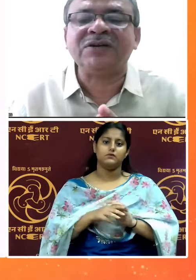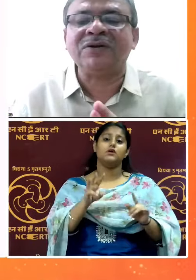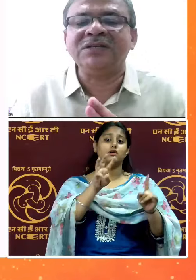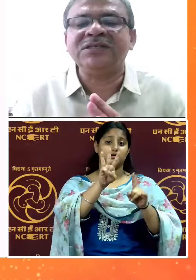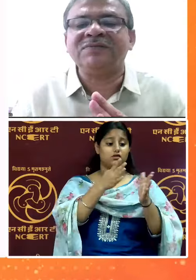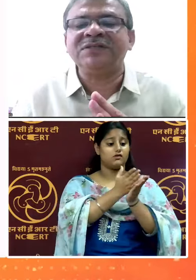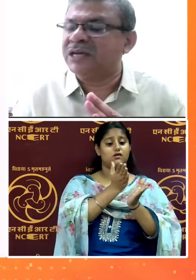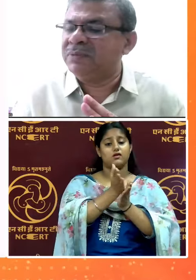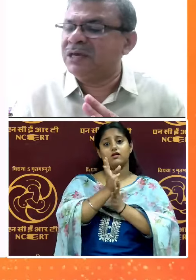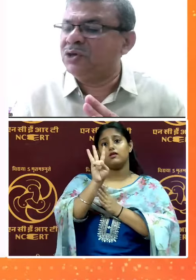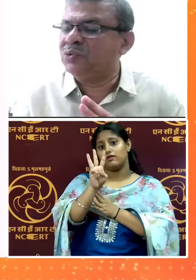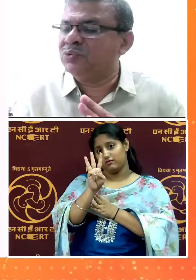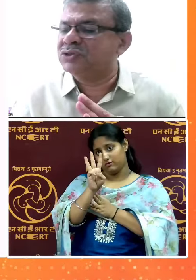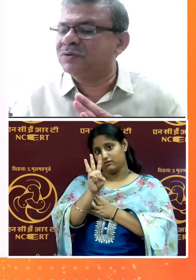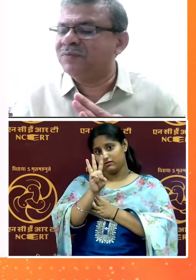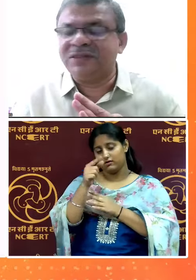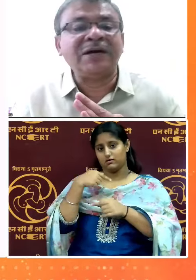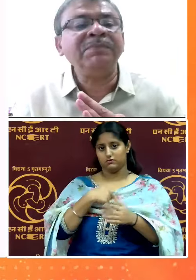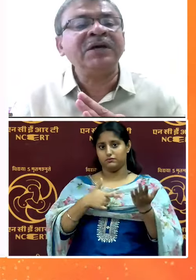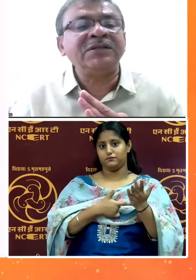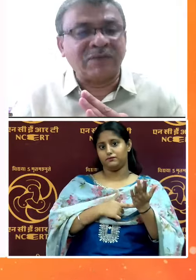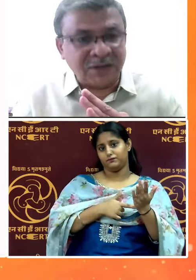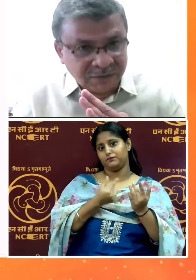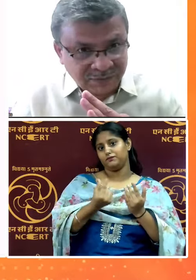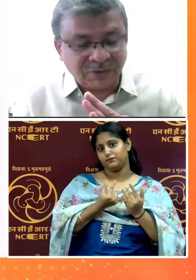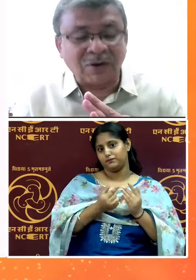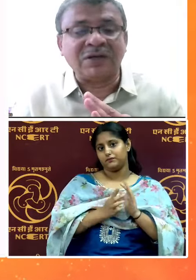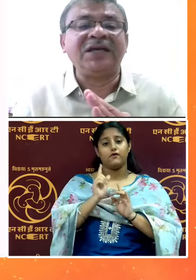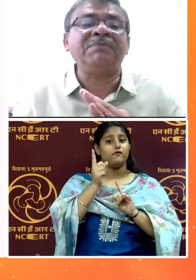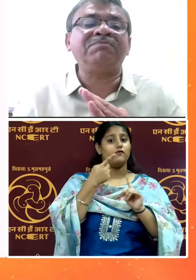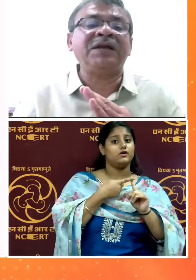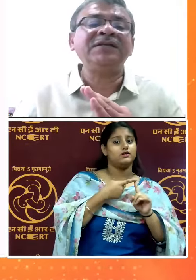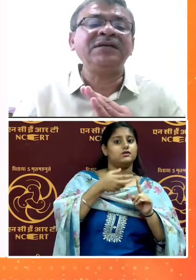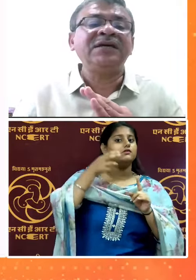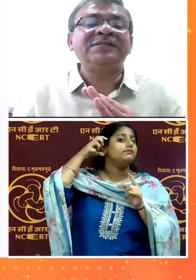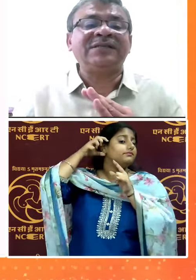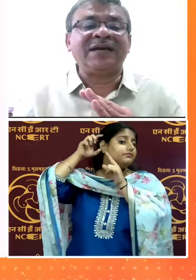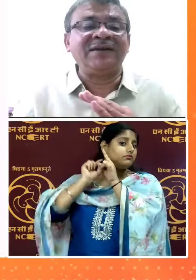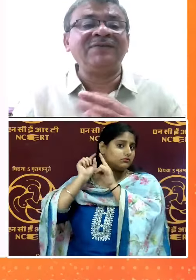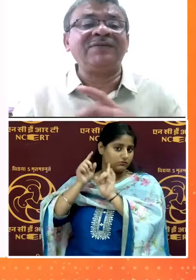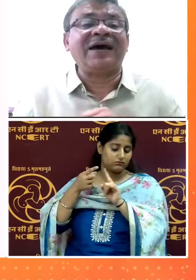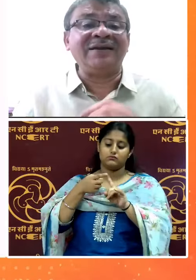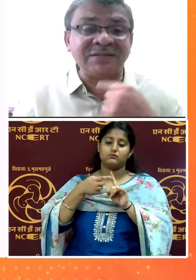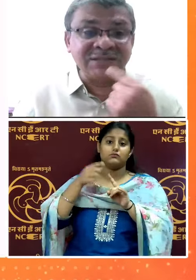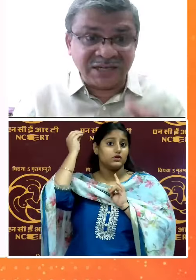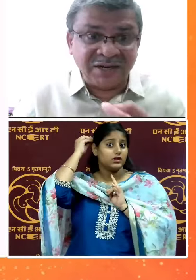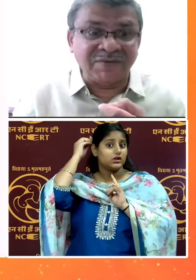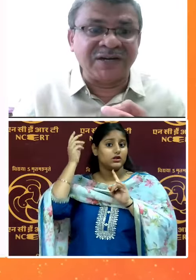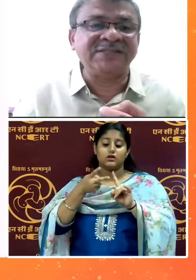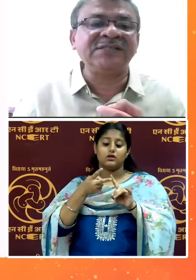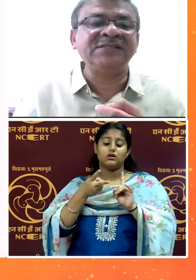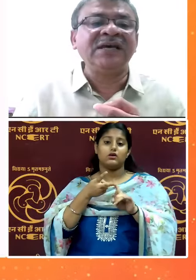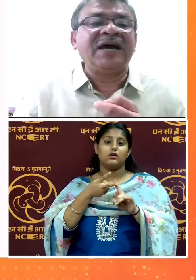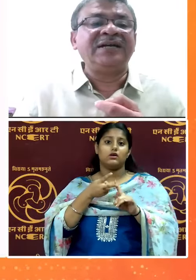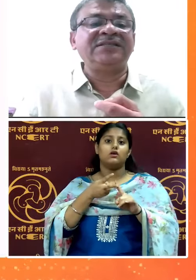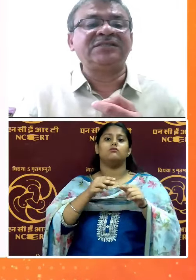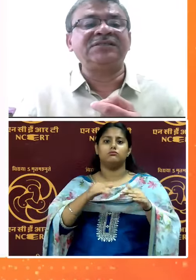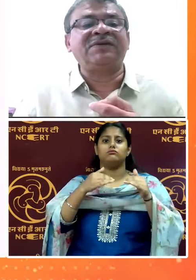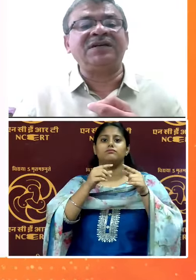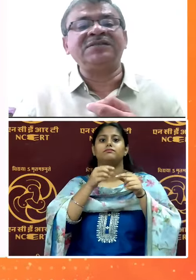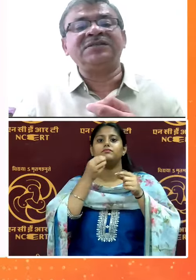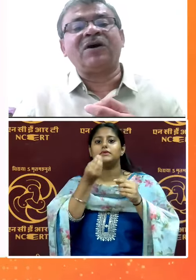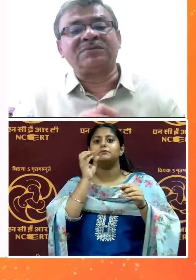of technologies which can be used with them. The one is cochlear implant, second is alerting devices, and